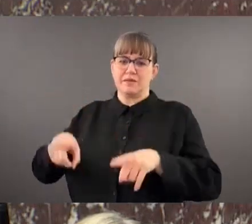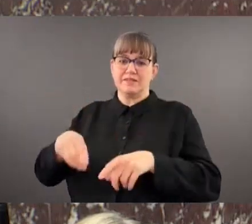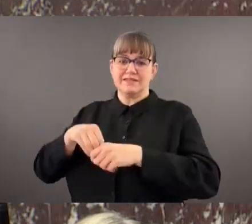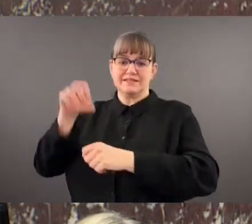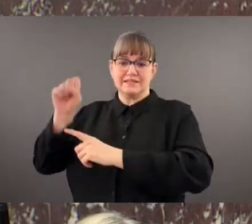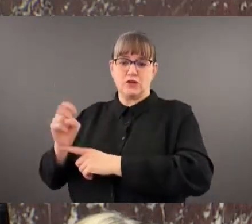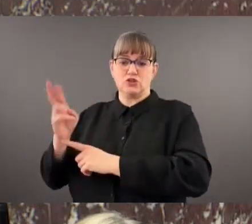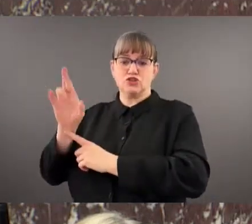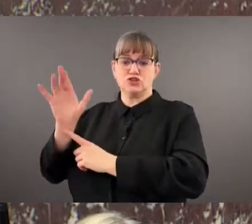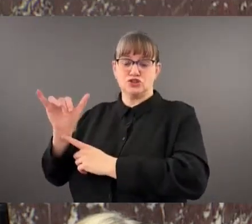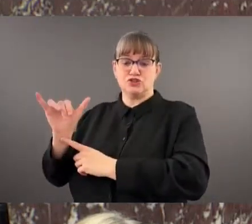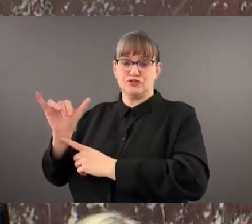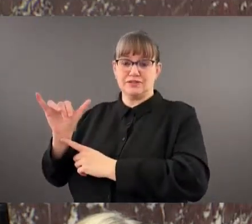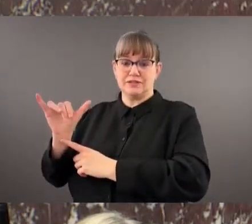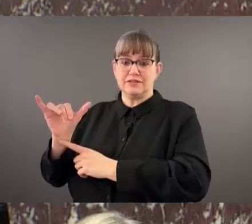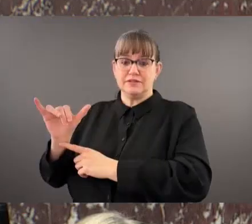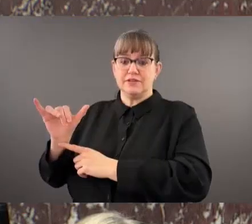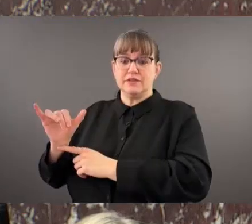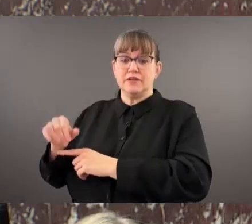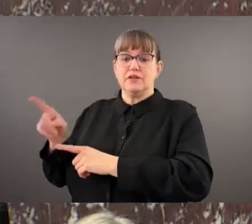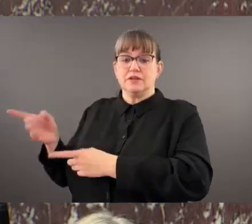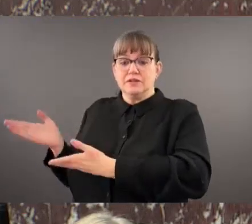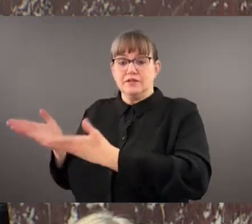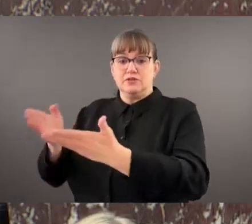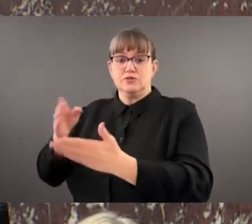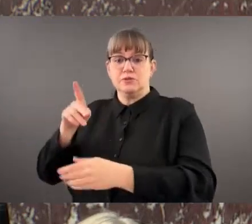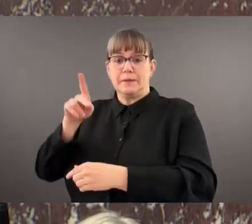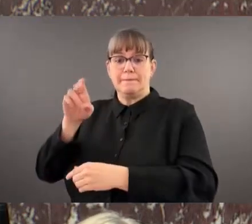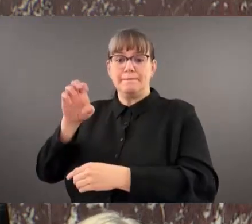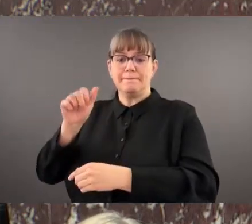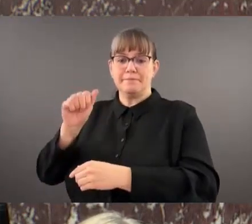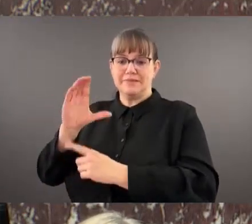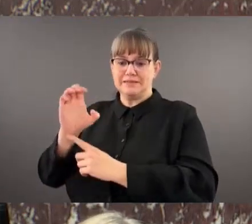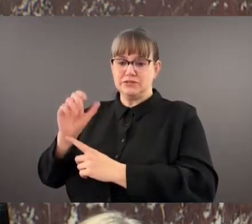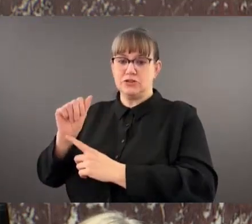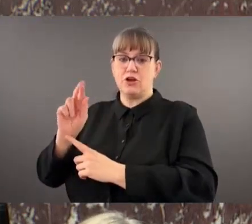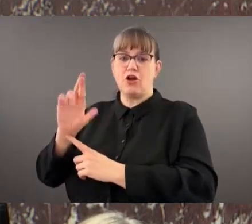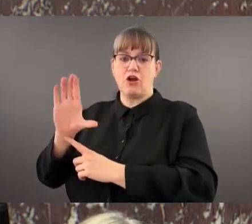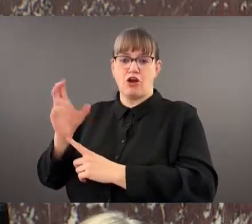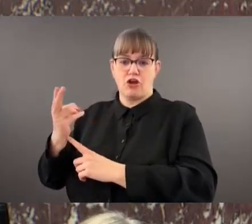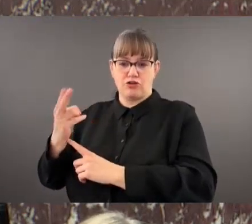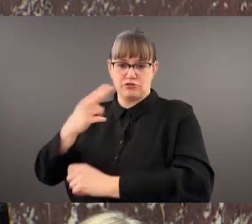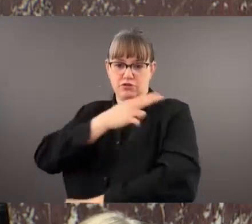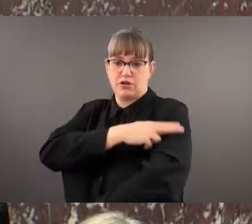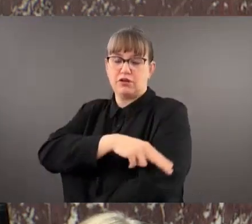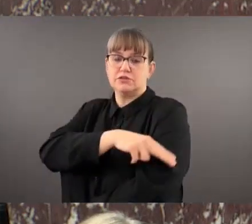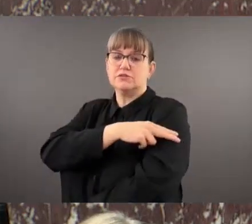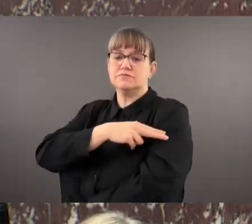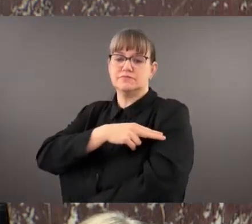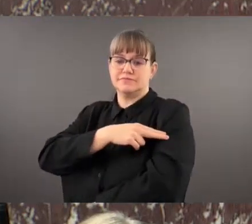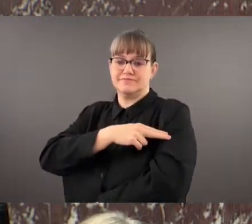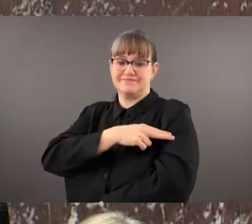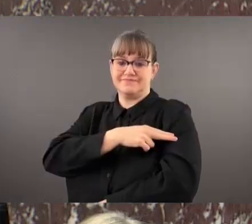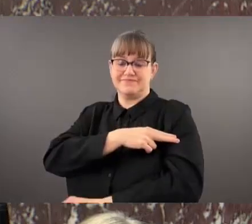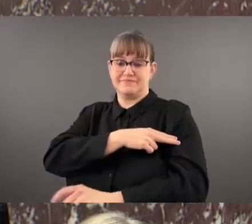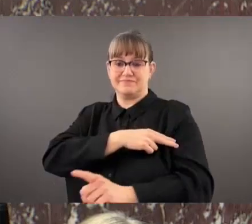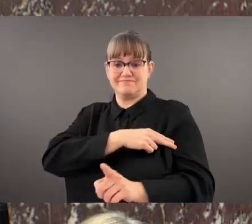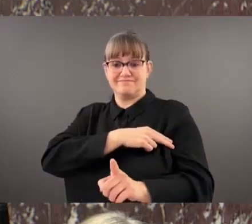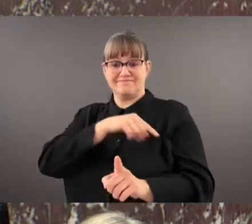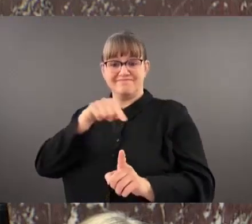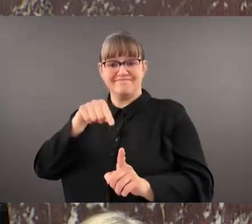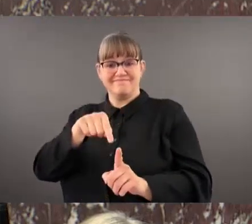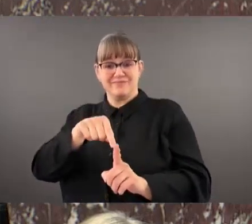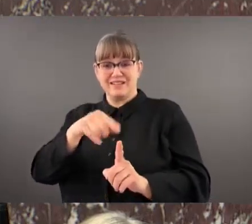Hospital. And from what we know now, that person actually tried and attempted to